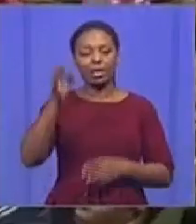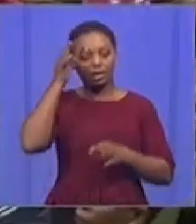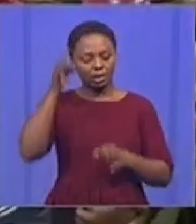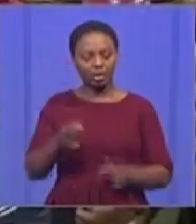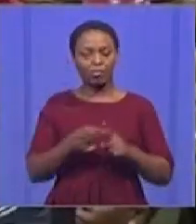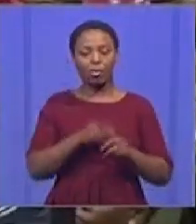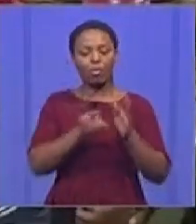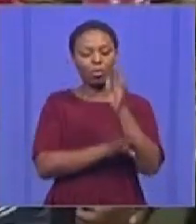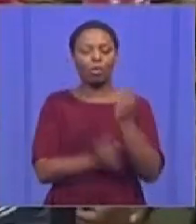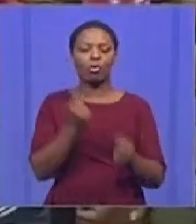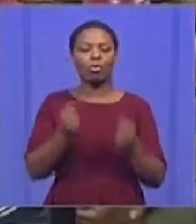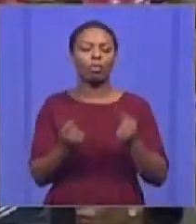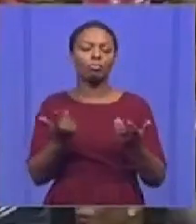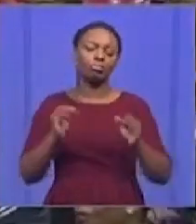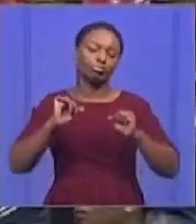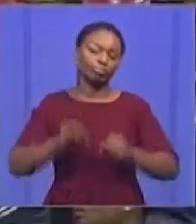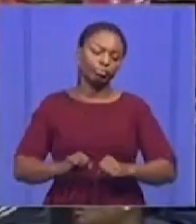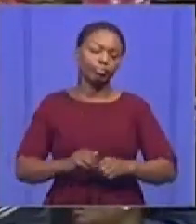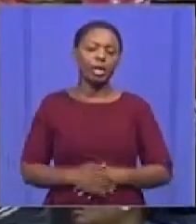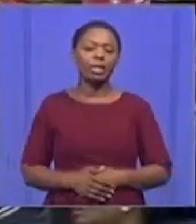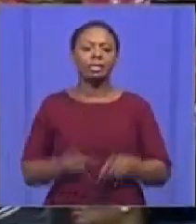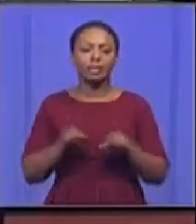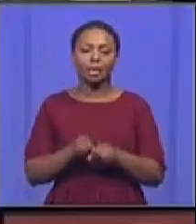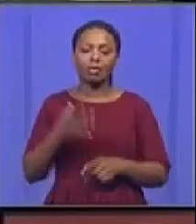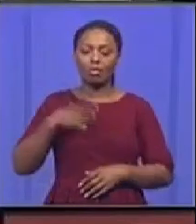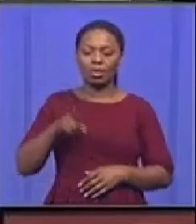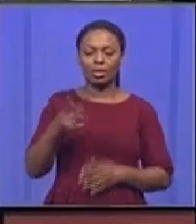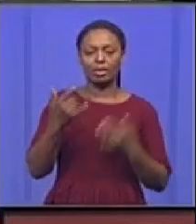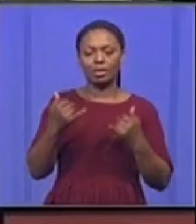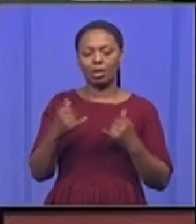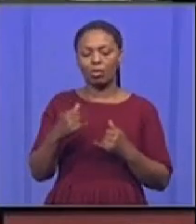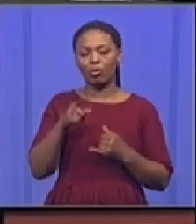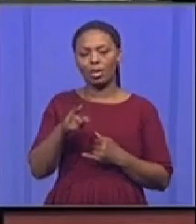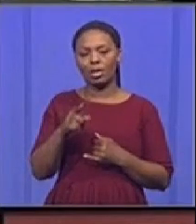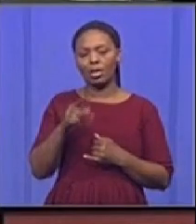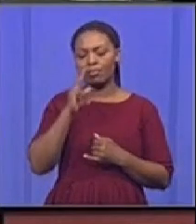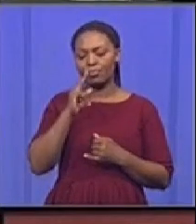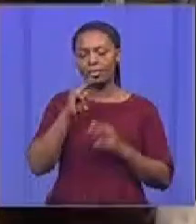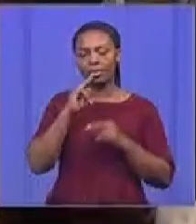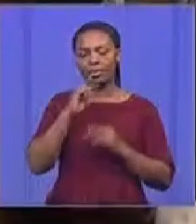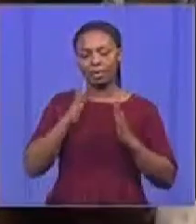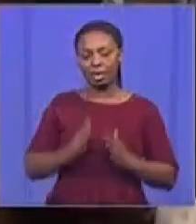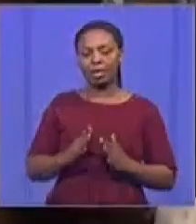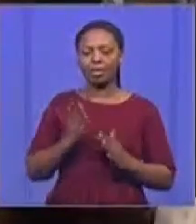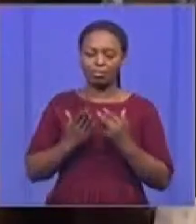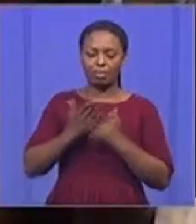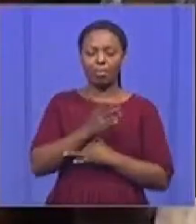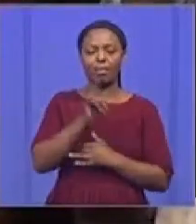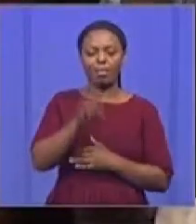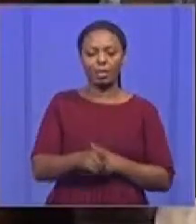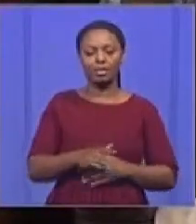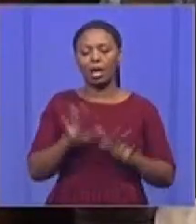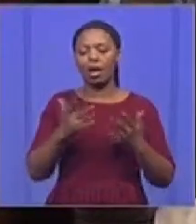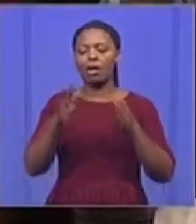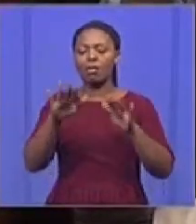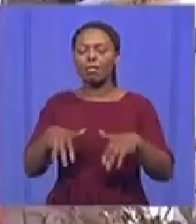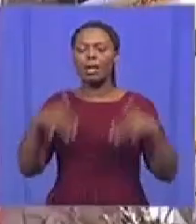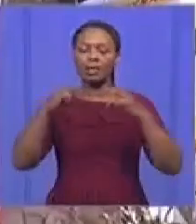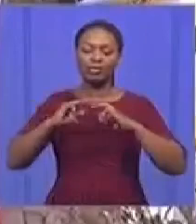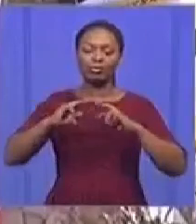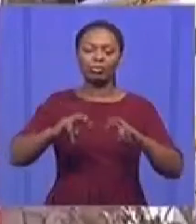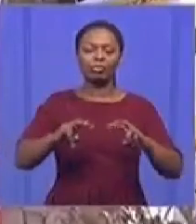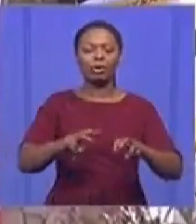ya kgotlatshekelo ya molaotheo le go batla fa mmusa kgotla wa palamente a ka tsenya mokgwa le didiriswa tse palamente ka dirisang go batlisa